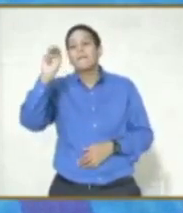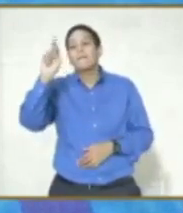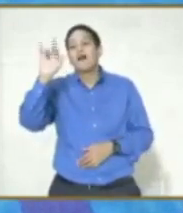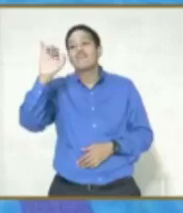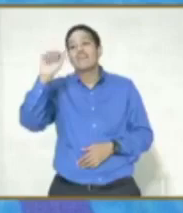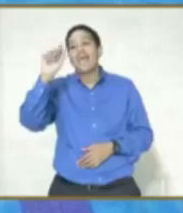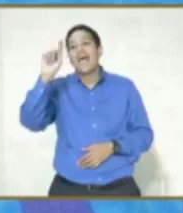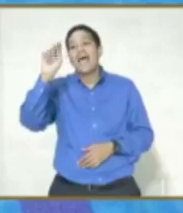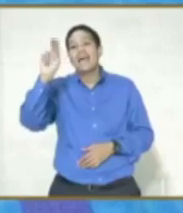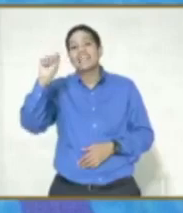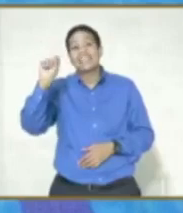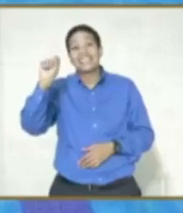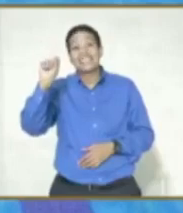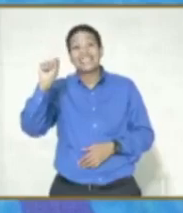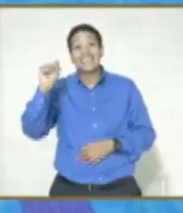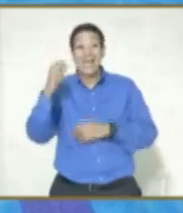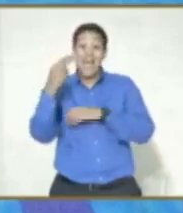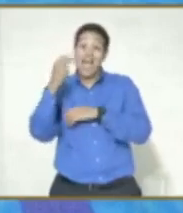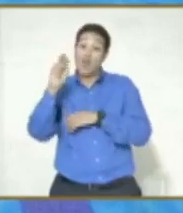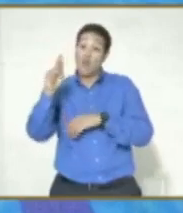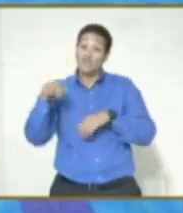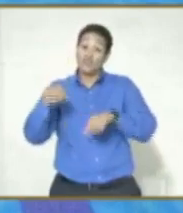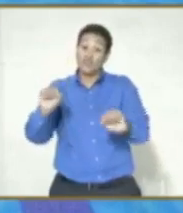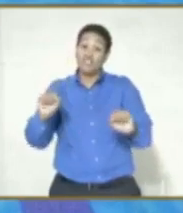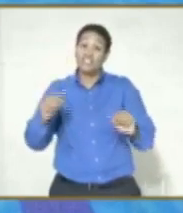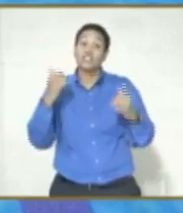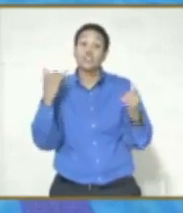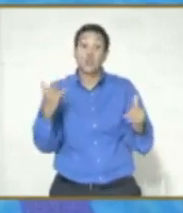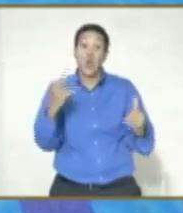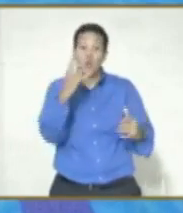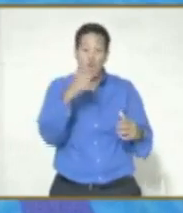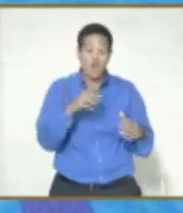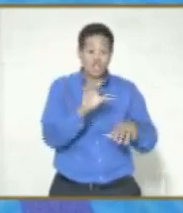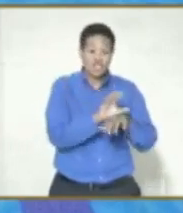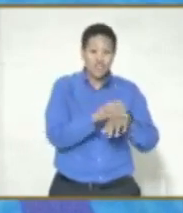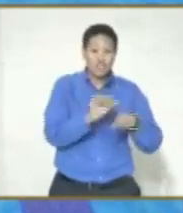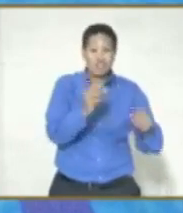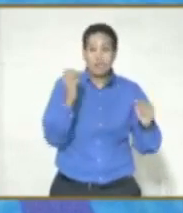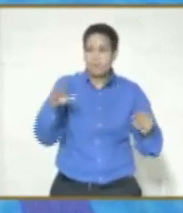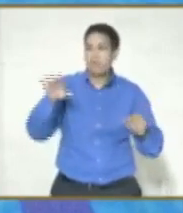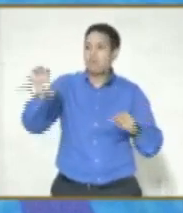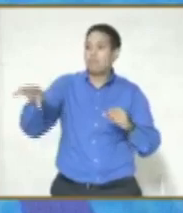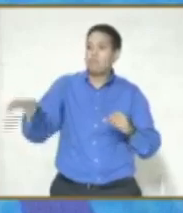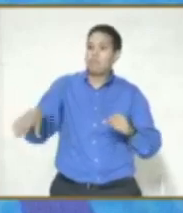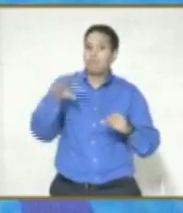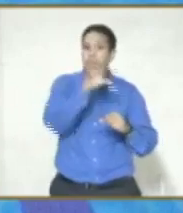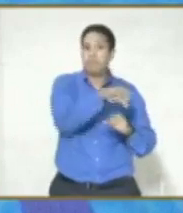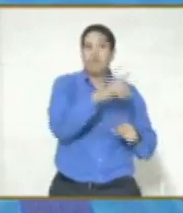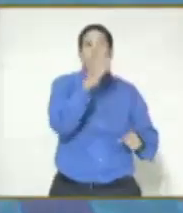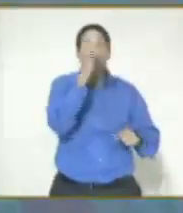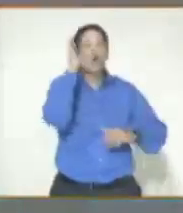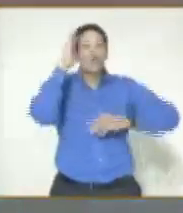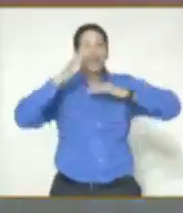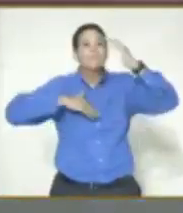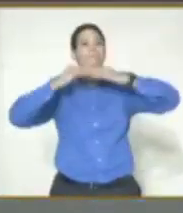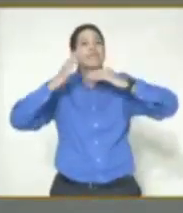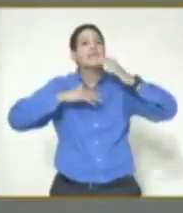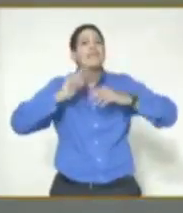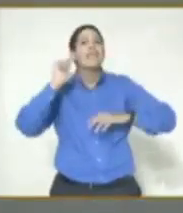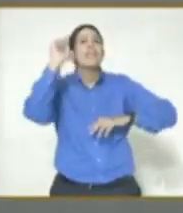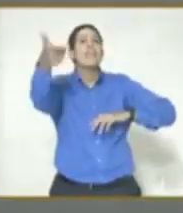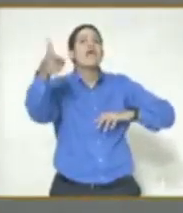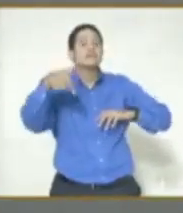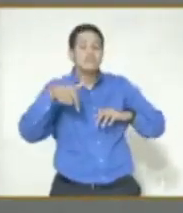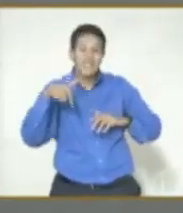is bursting at the seam. The one now at the bottom of Church Street, and the one that is going to be constructed later